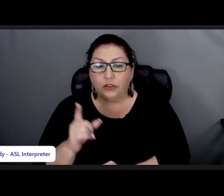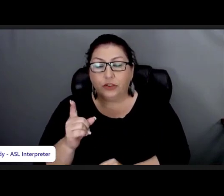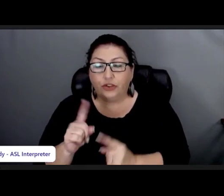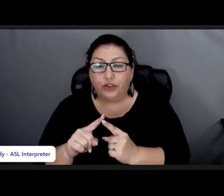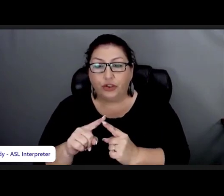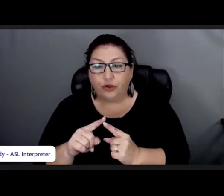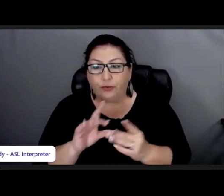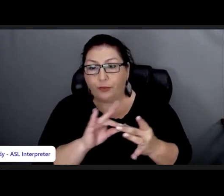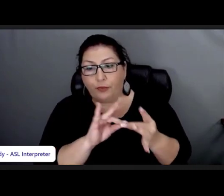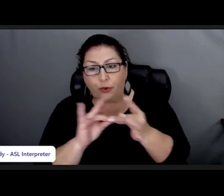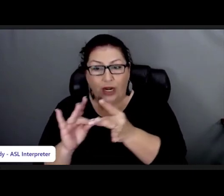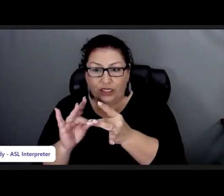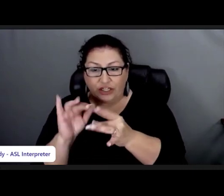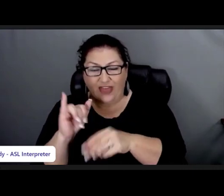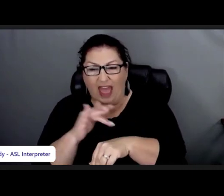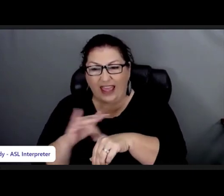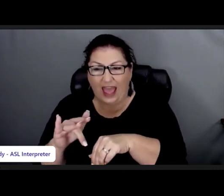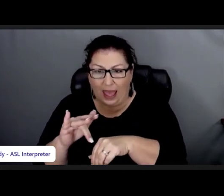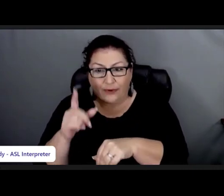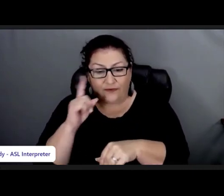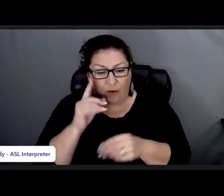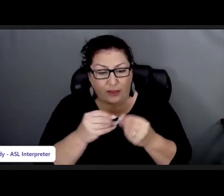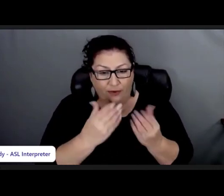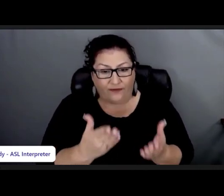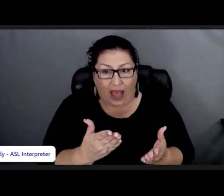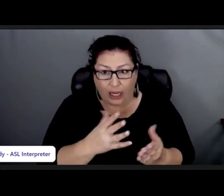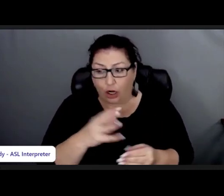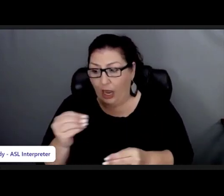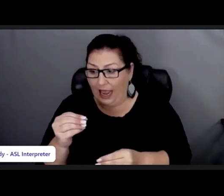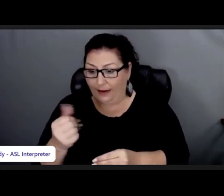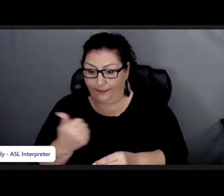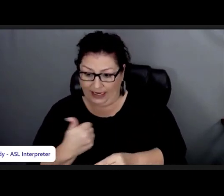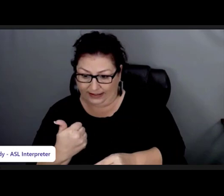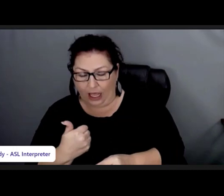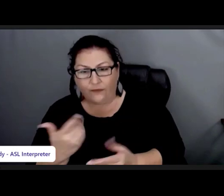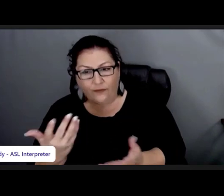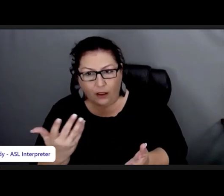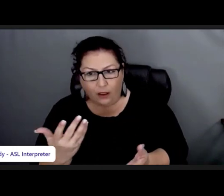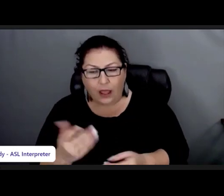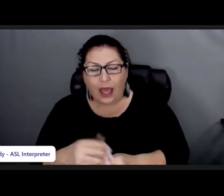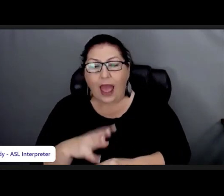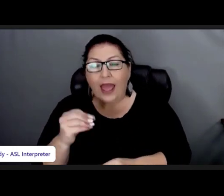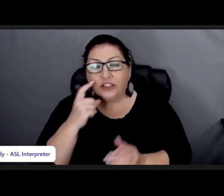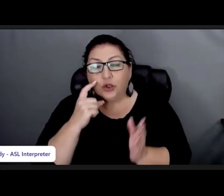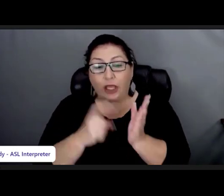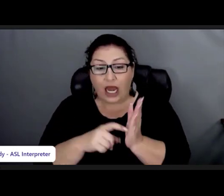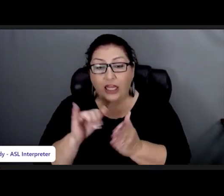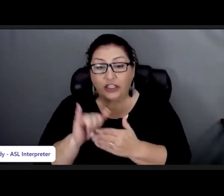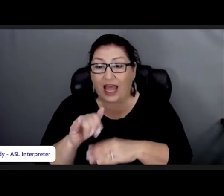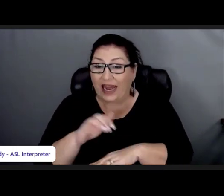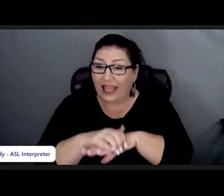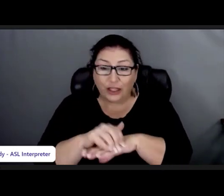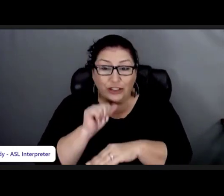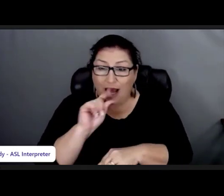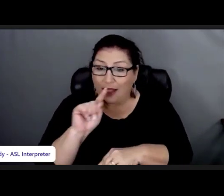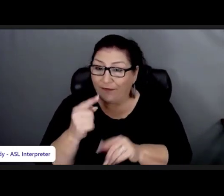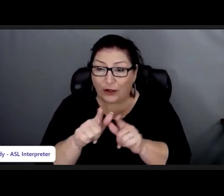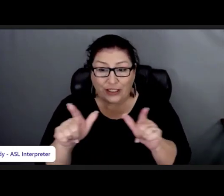gap between the provider and the patient, such as myself, and also to acknowledge that English is not the first